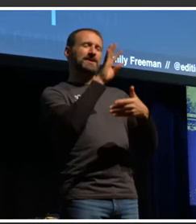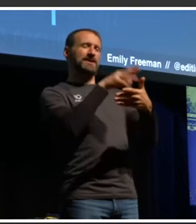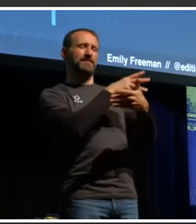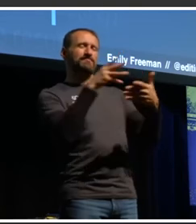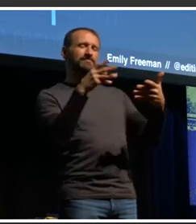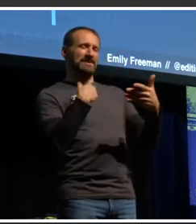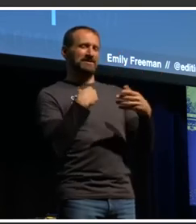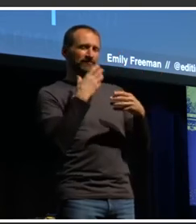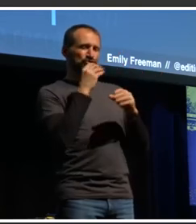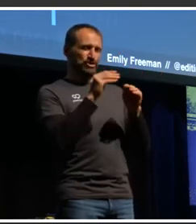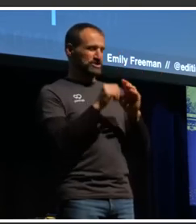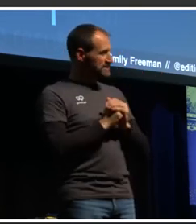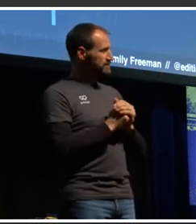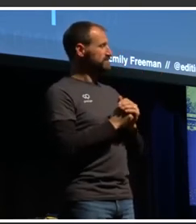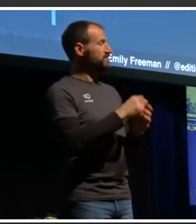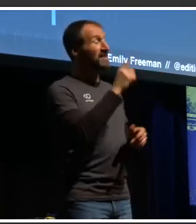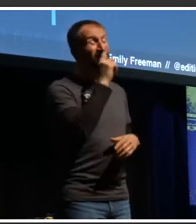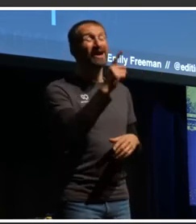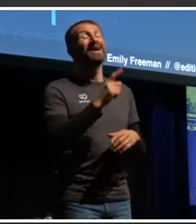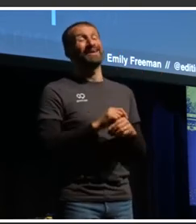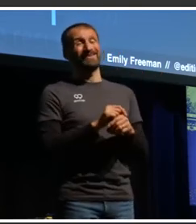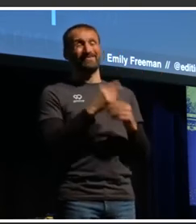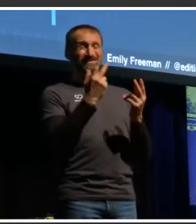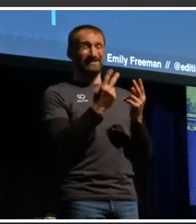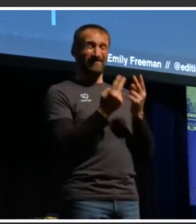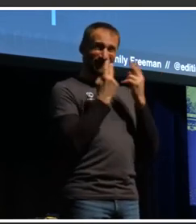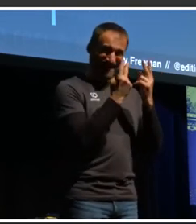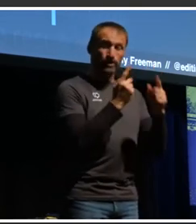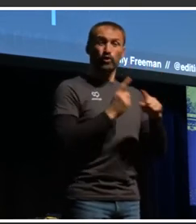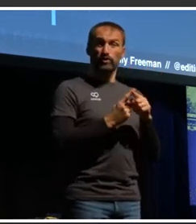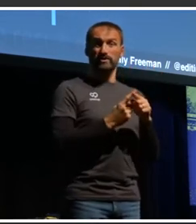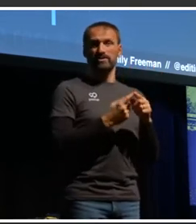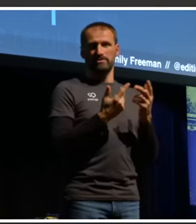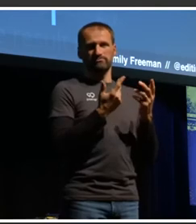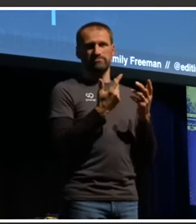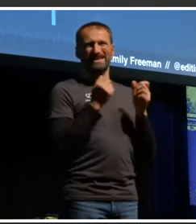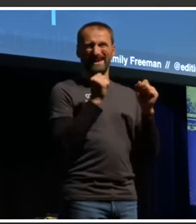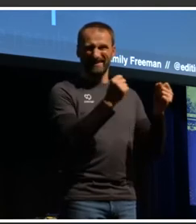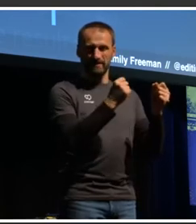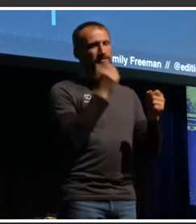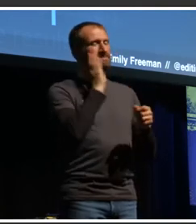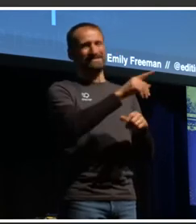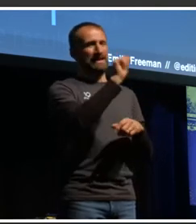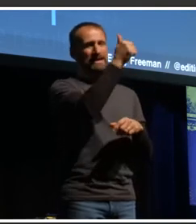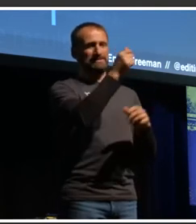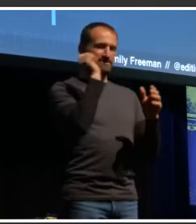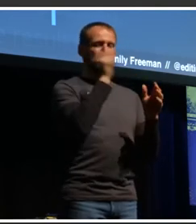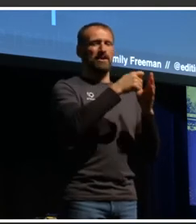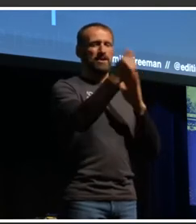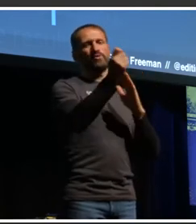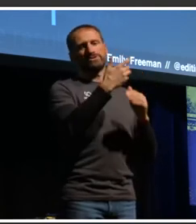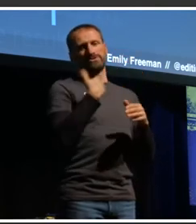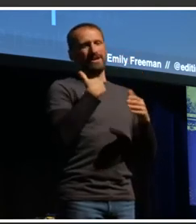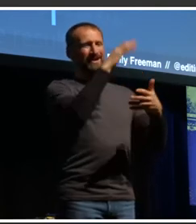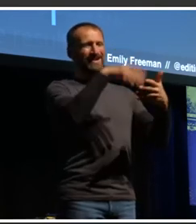If something is important and urgent, do that first thing. That's going to be the number one thing you want to knock off your list, even if it's